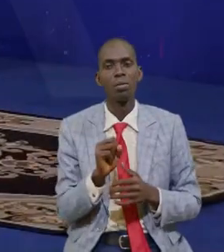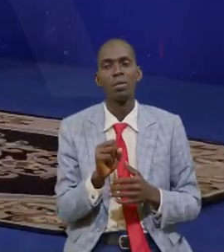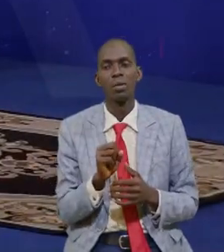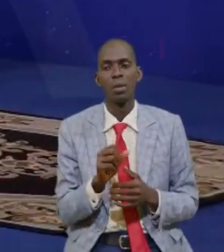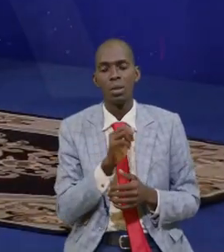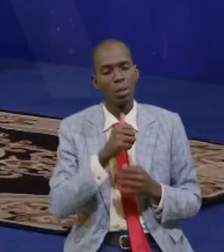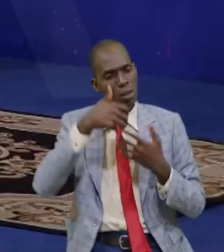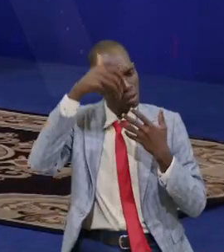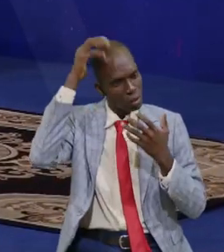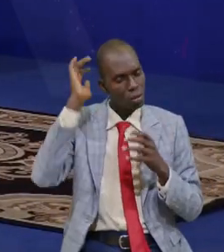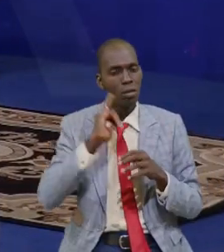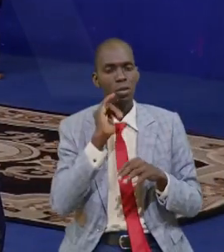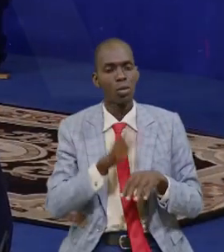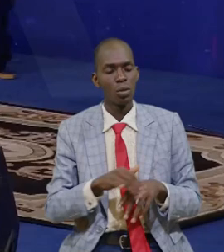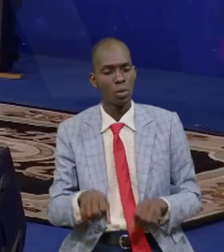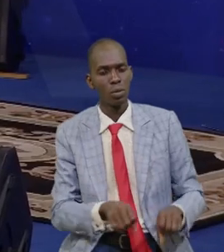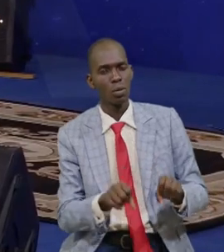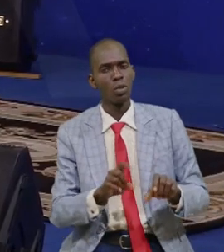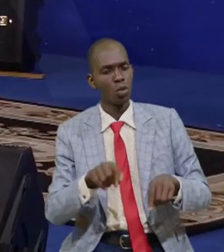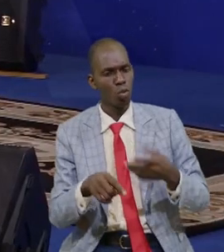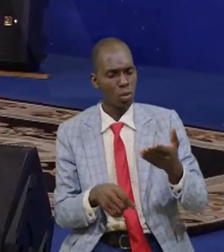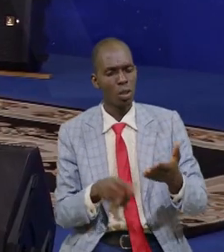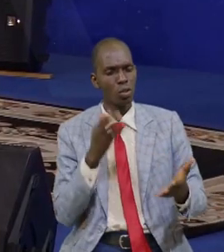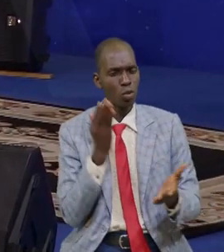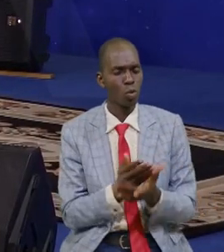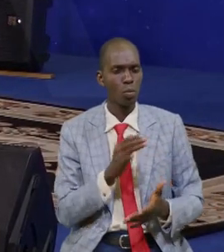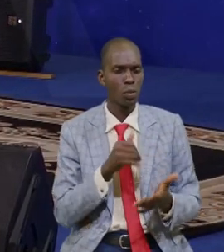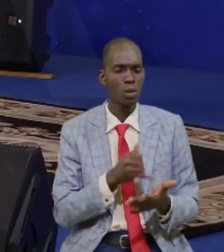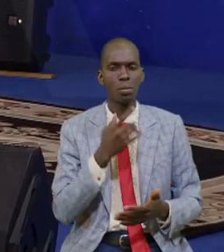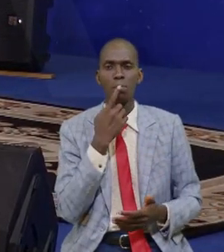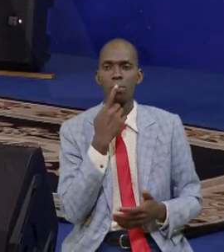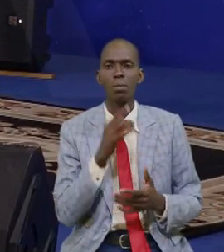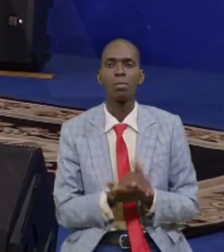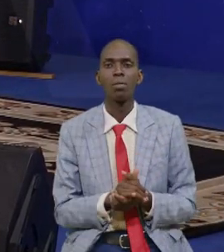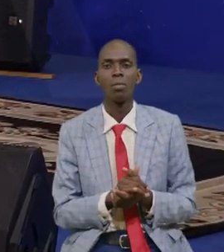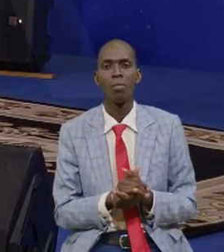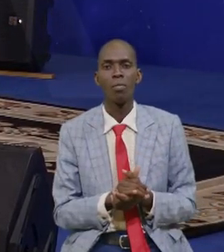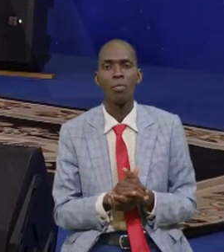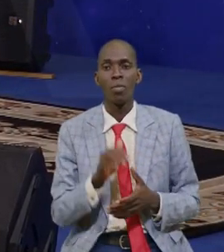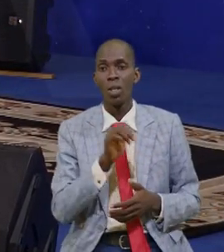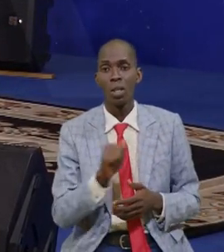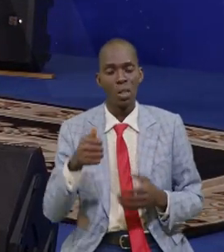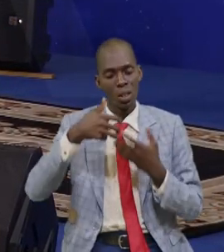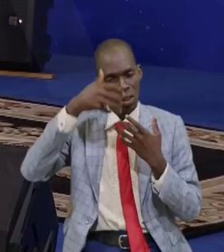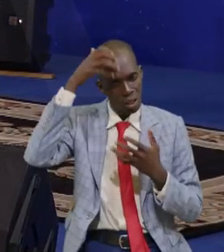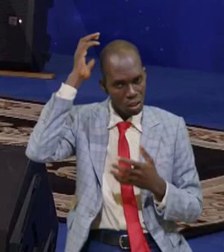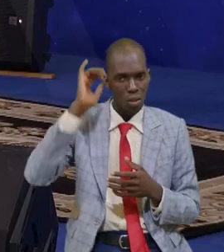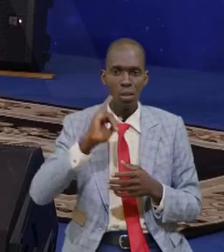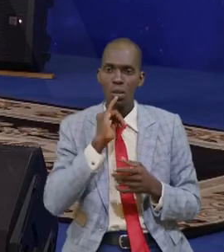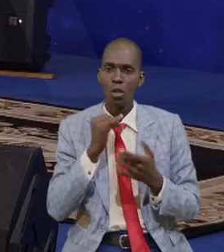on the street. Go there. Stop his mouth. A lion is waiting for me on